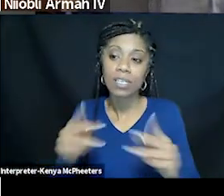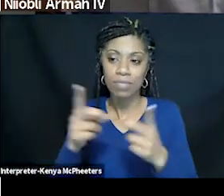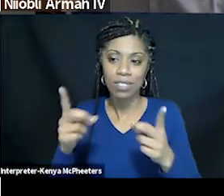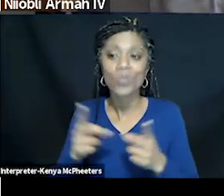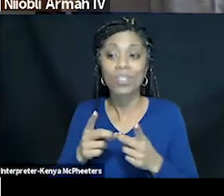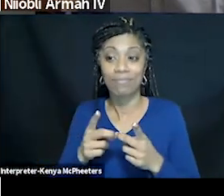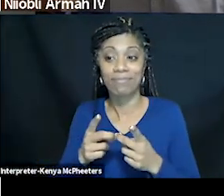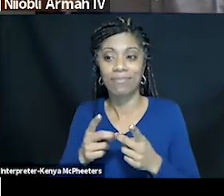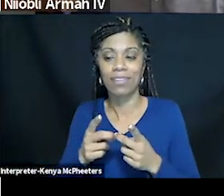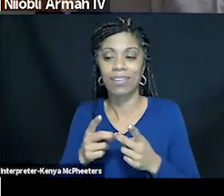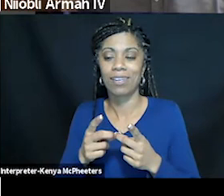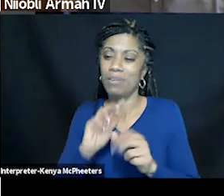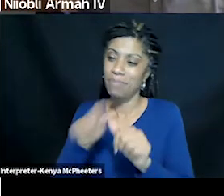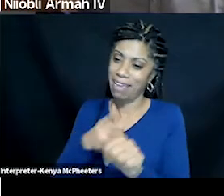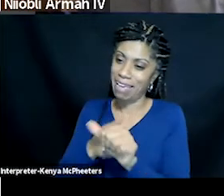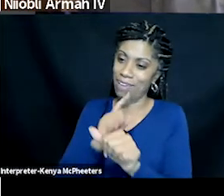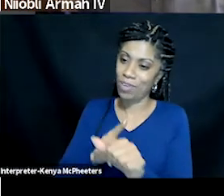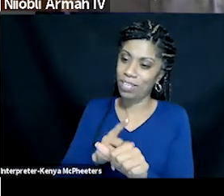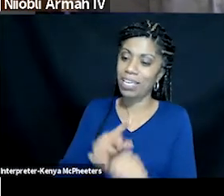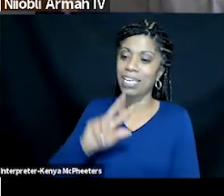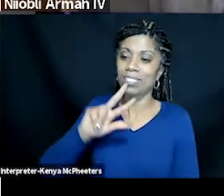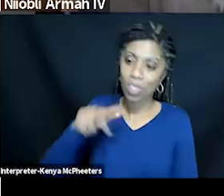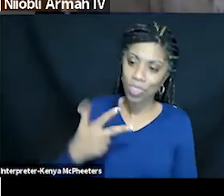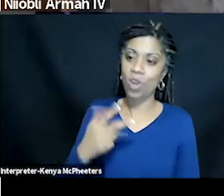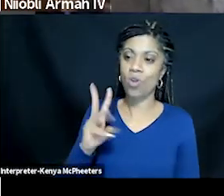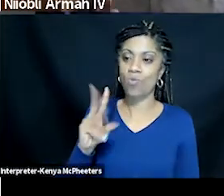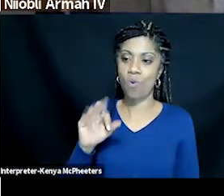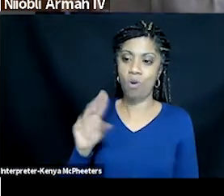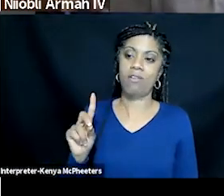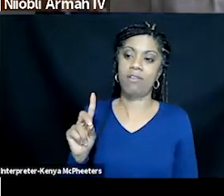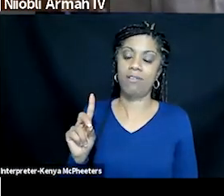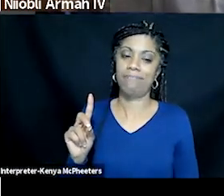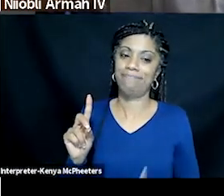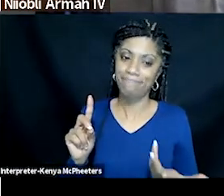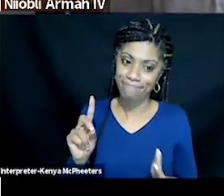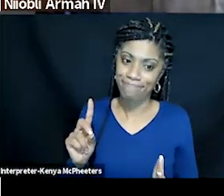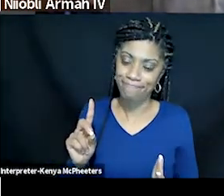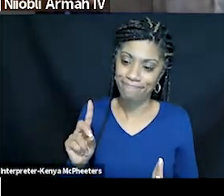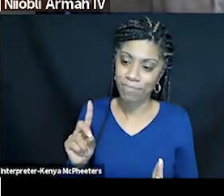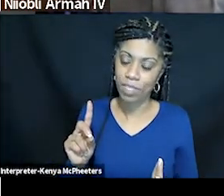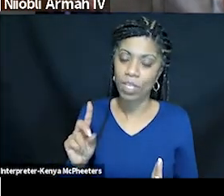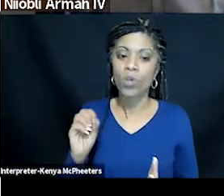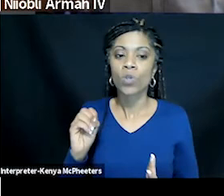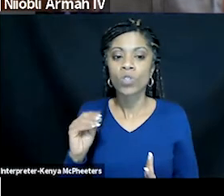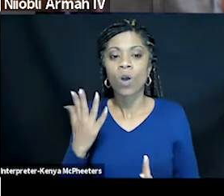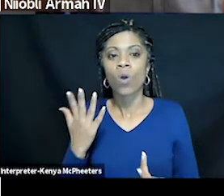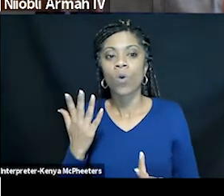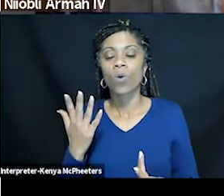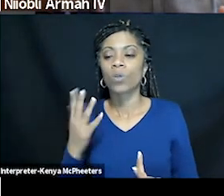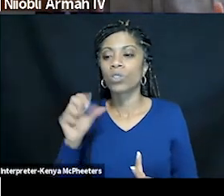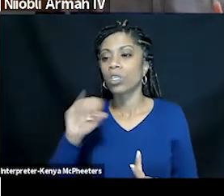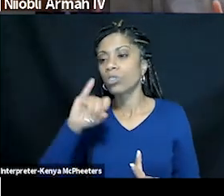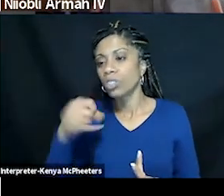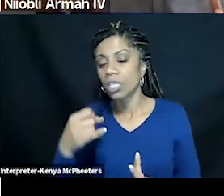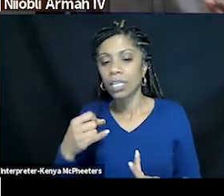And let me tell you some assets about the community of third ward. You're resilient, you know, and we often, you know, social justice, racial